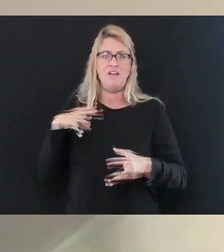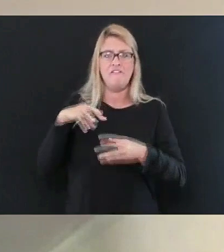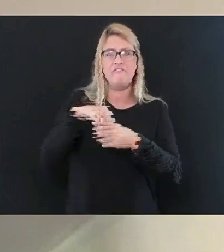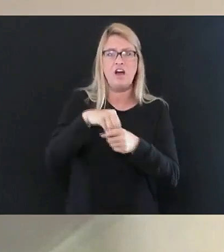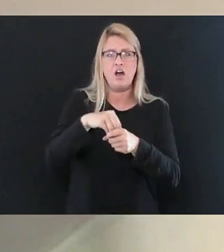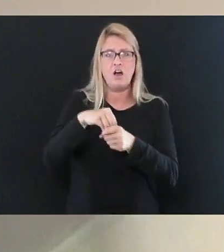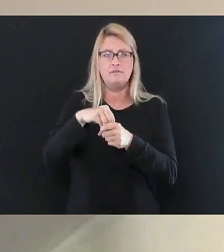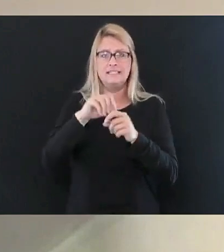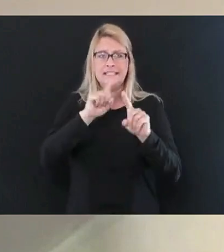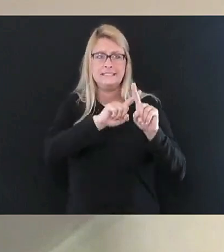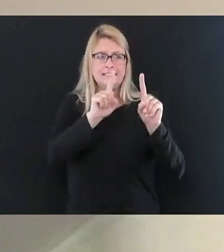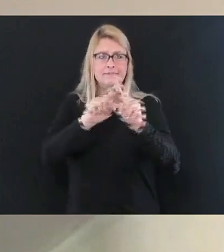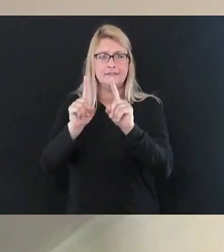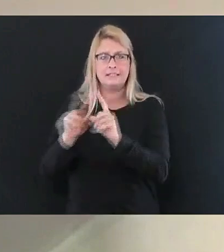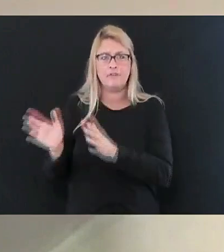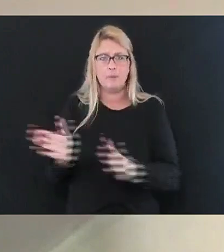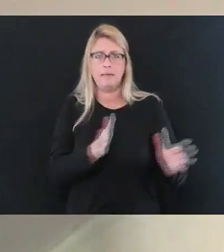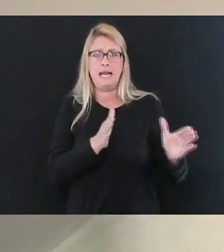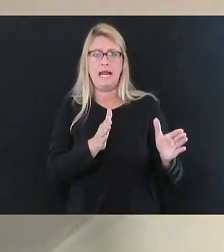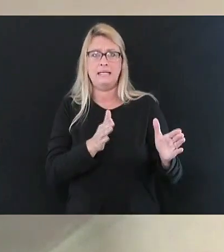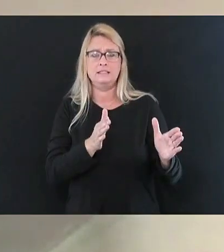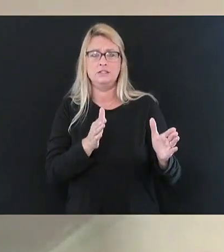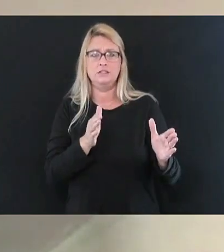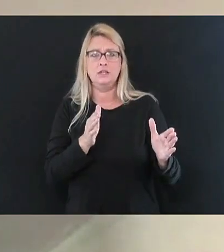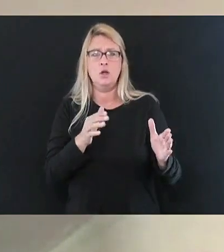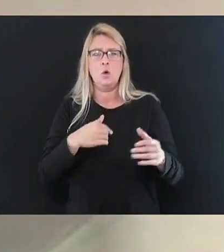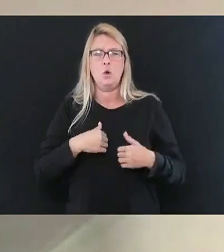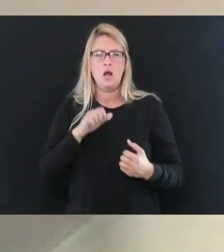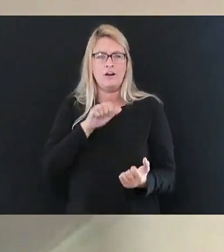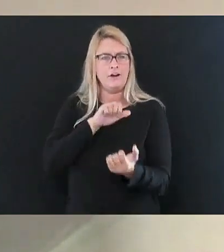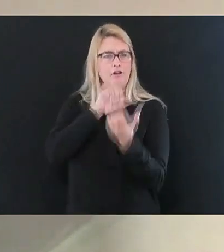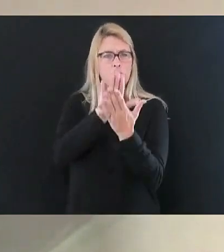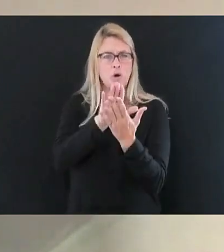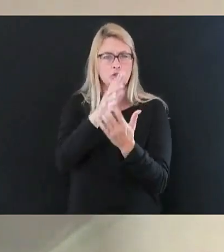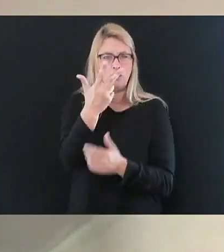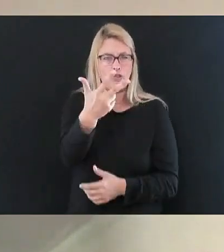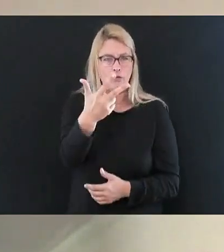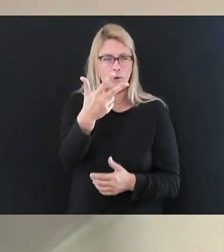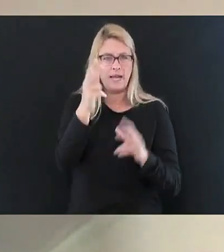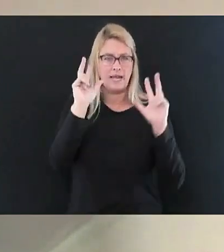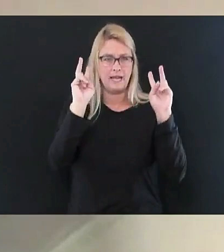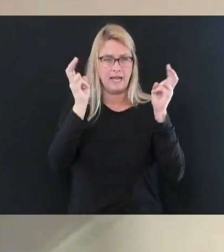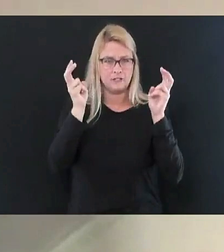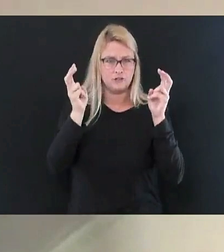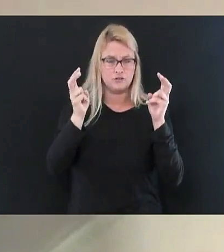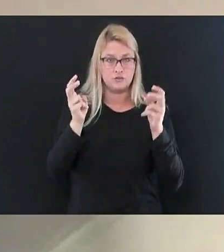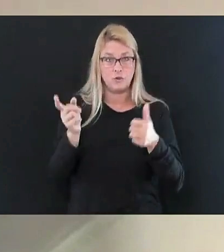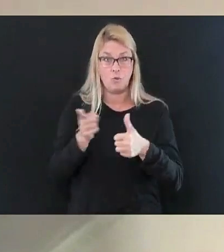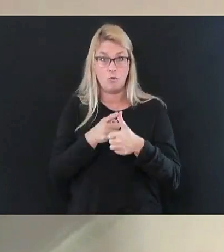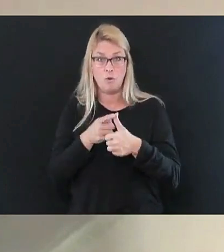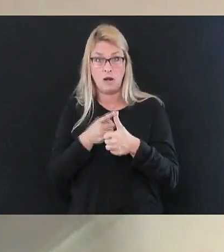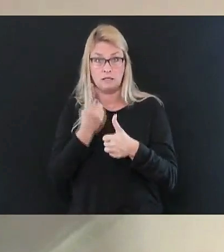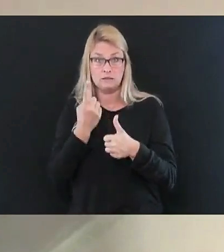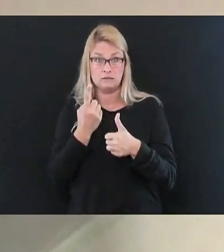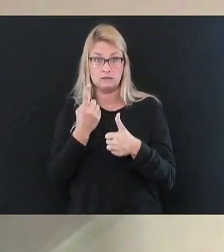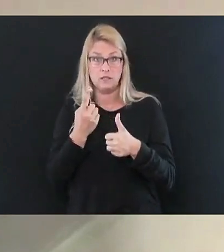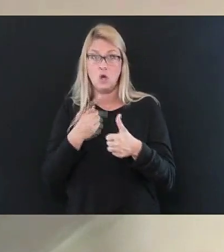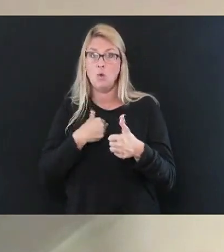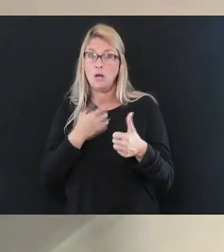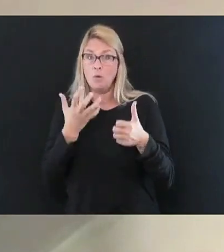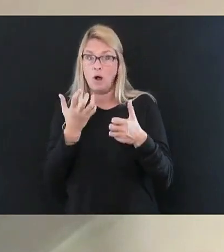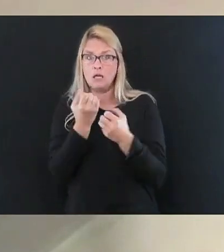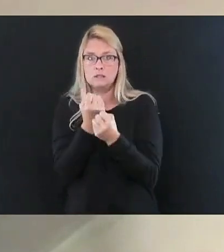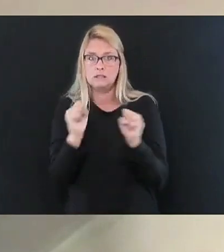on three really critical issues. So number one, our true north is trying to save